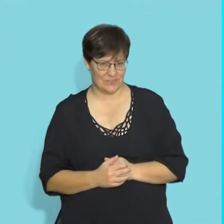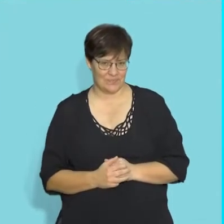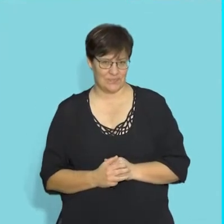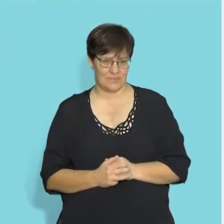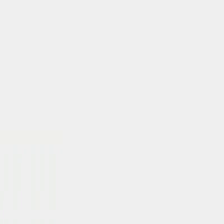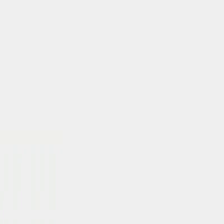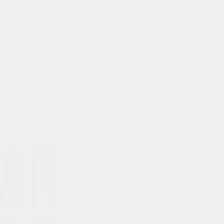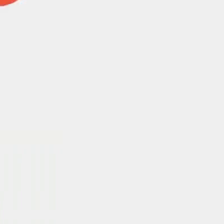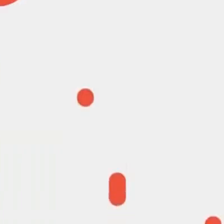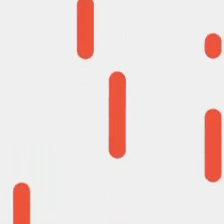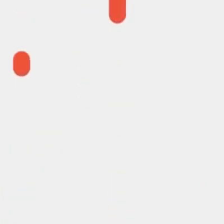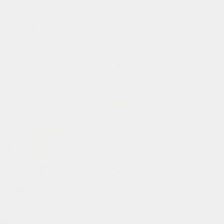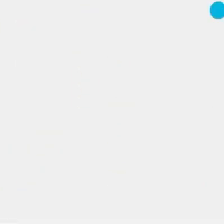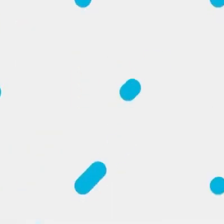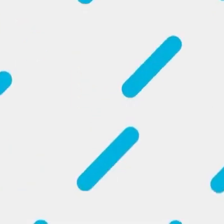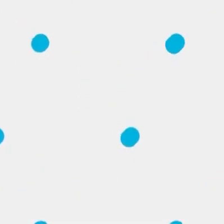soon.